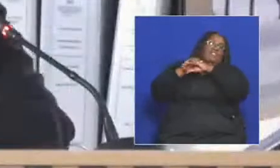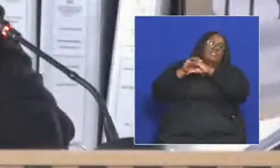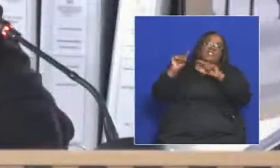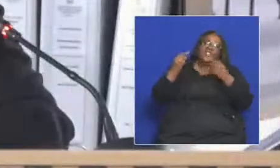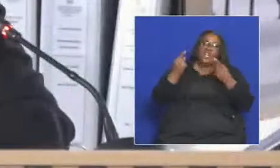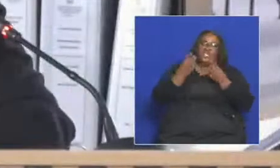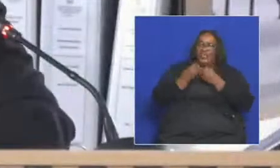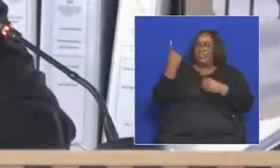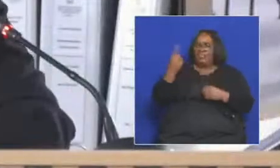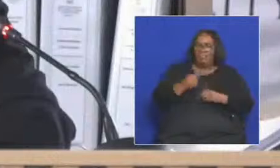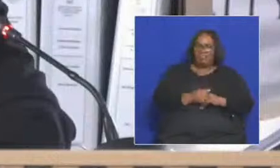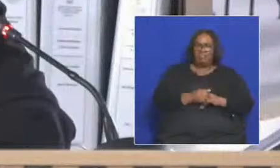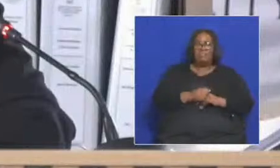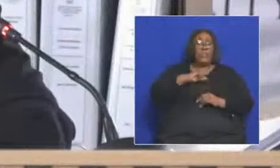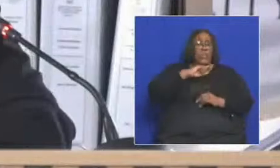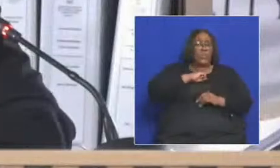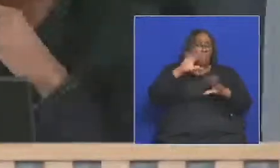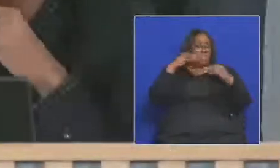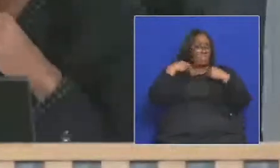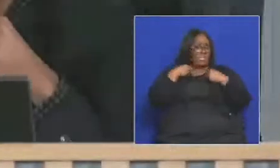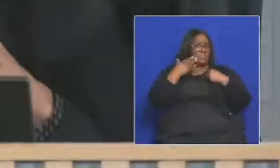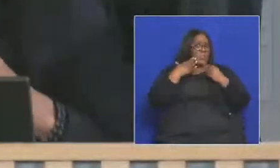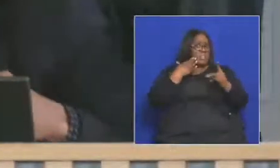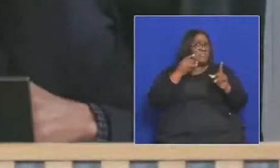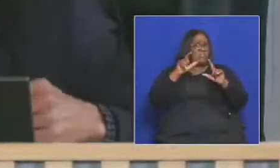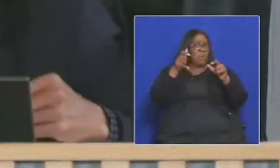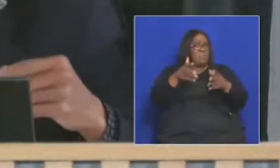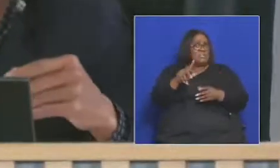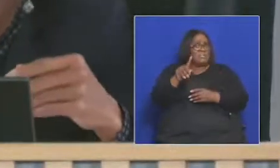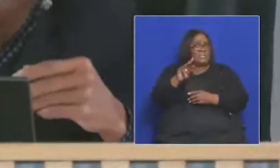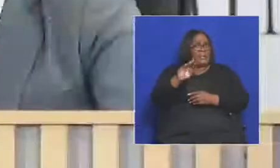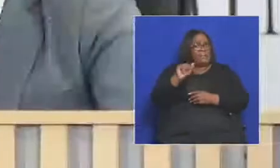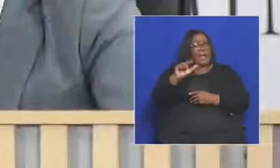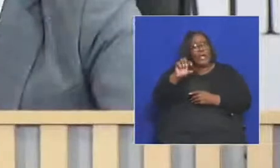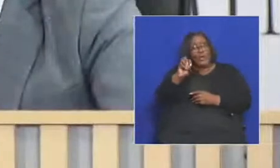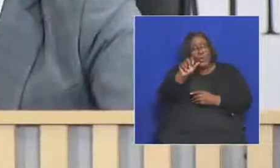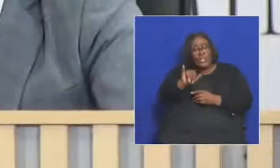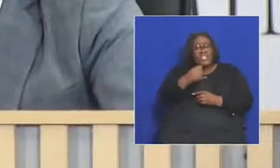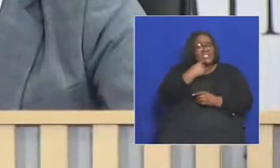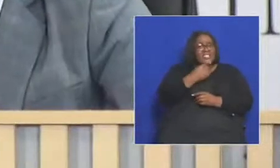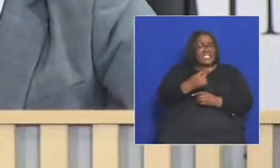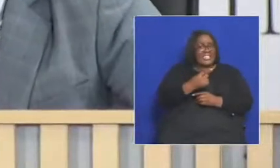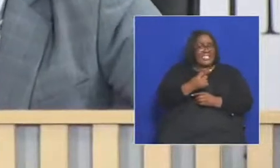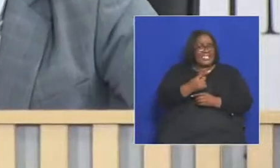Why do you accept it when it comes from, and you deny that when I suggested to you, that's what you said, Mr. Matlala?